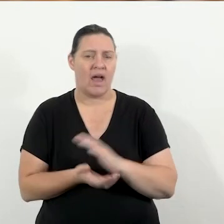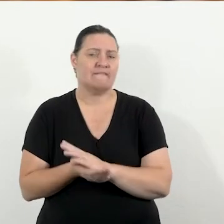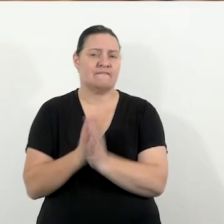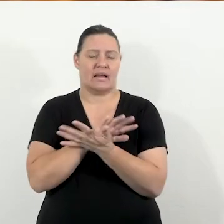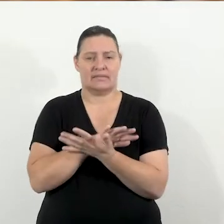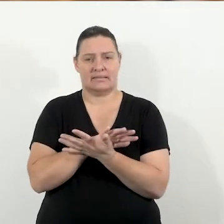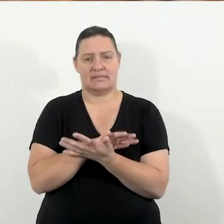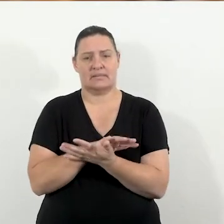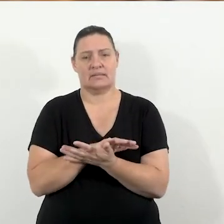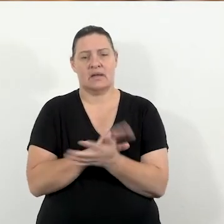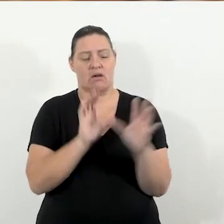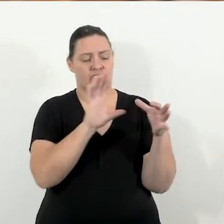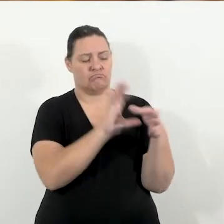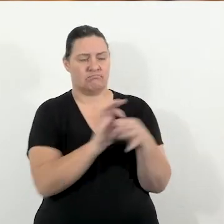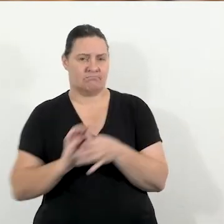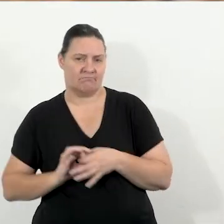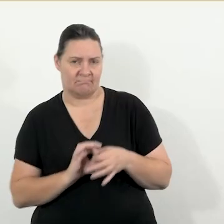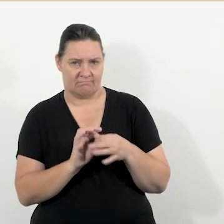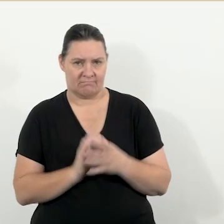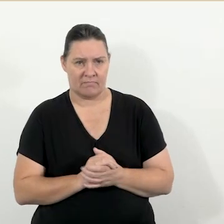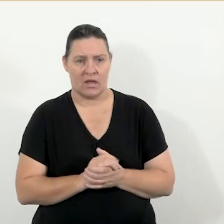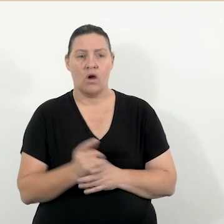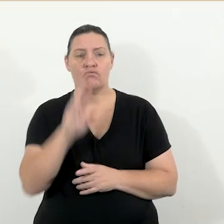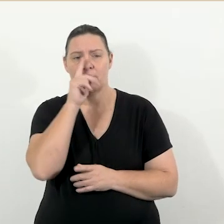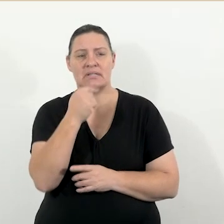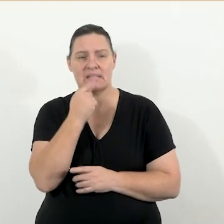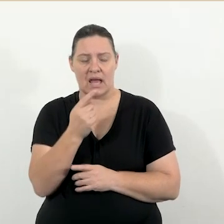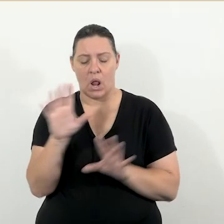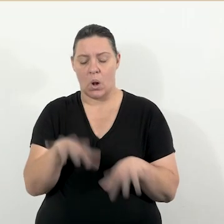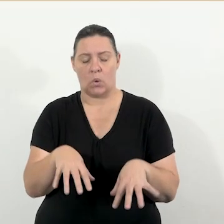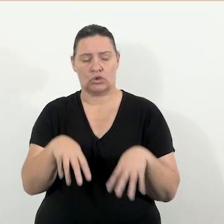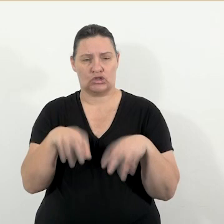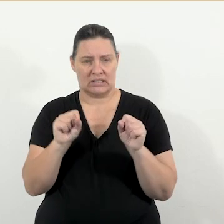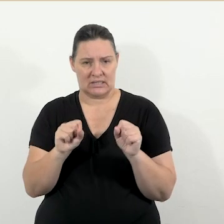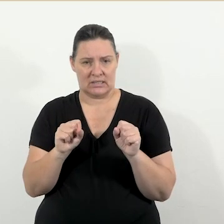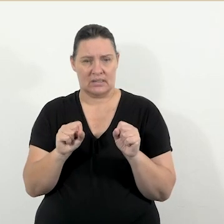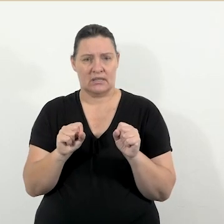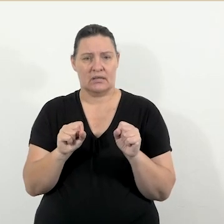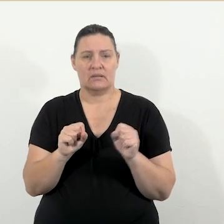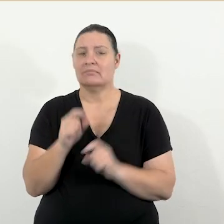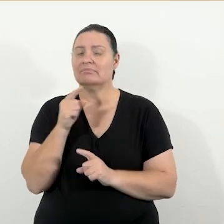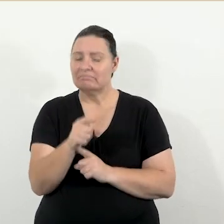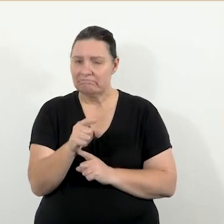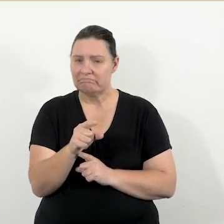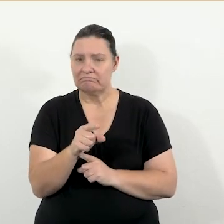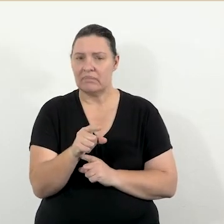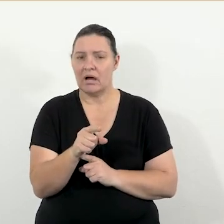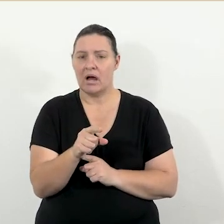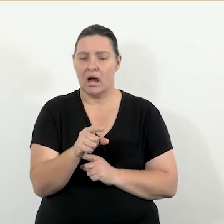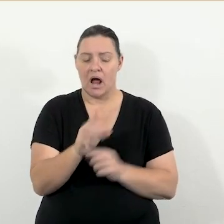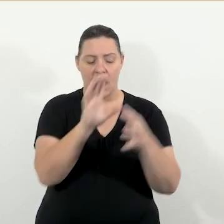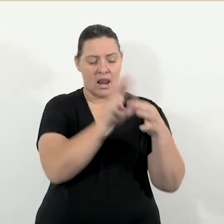really affect the spheres of the Earth. Remember, we spoke about load shedding when we said that it disturbs